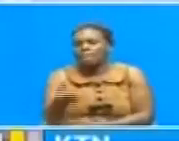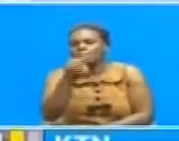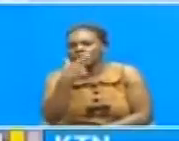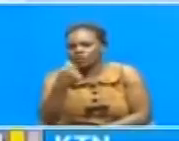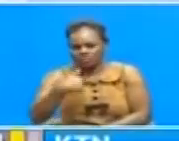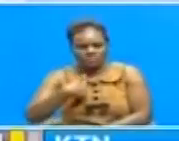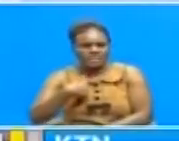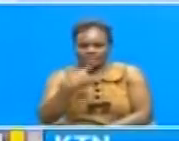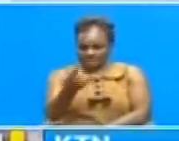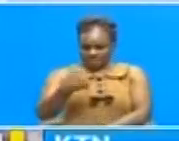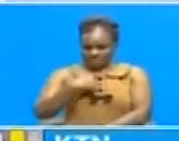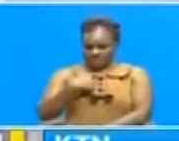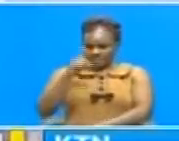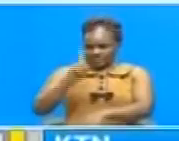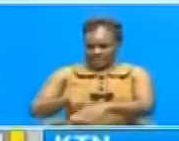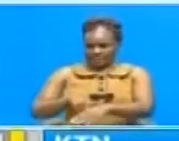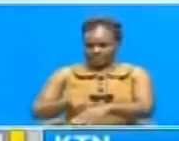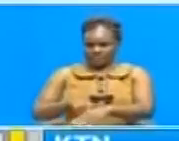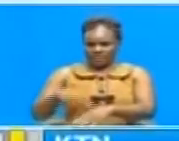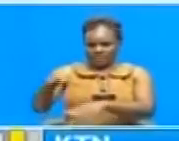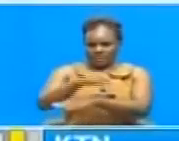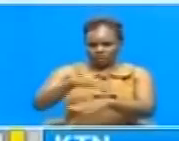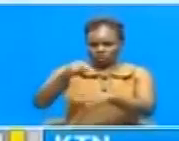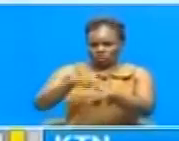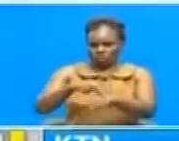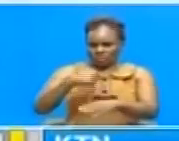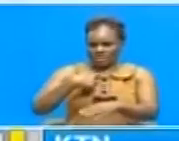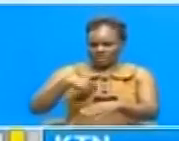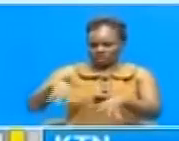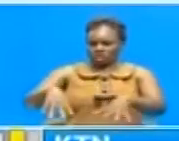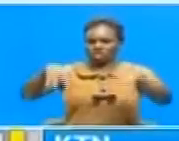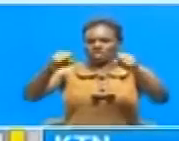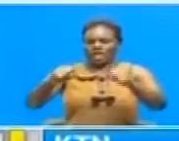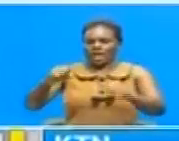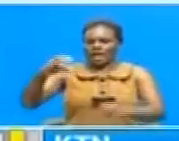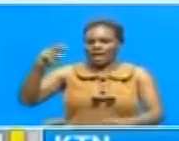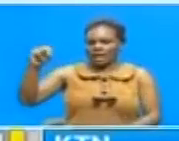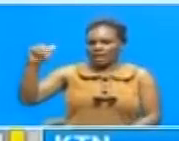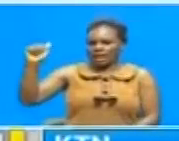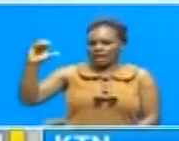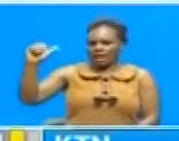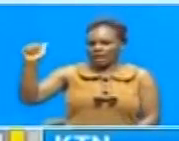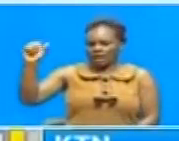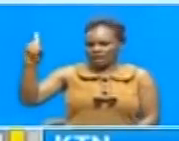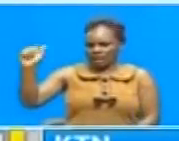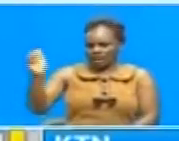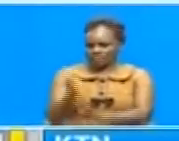told me when I was the national coordinator for the campaign against drug abuse before NACADA,